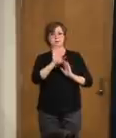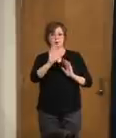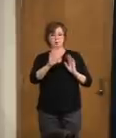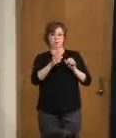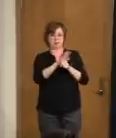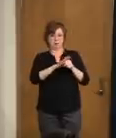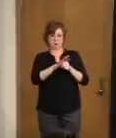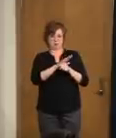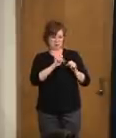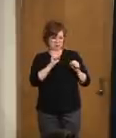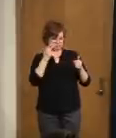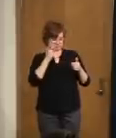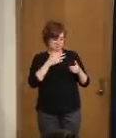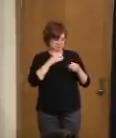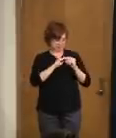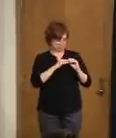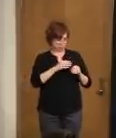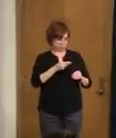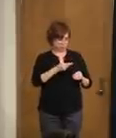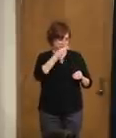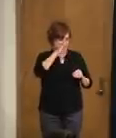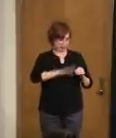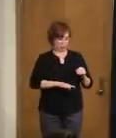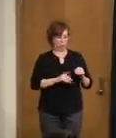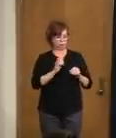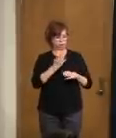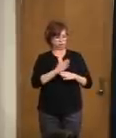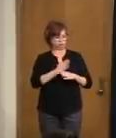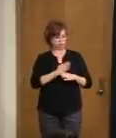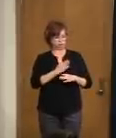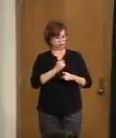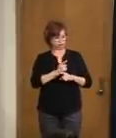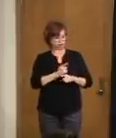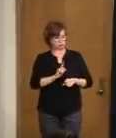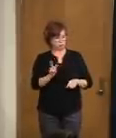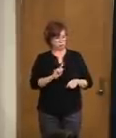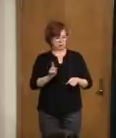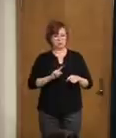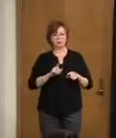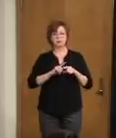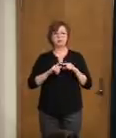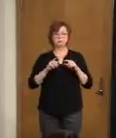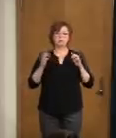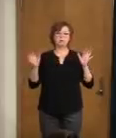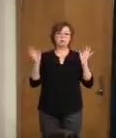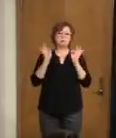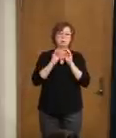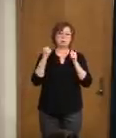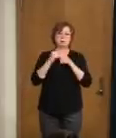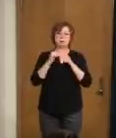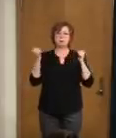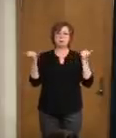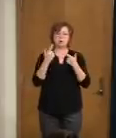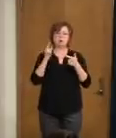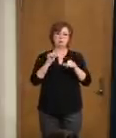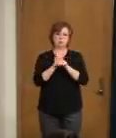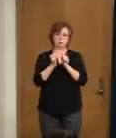same precautions. Case numbers can go up very quickly, but if you all take the right measures, they can also come down very quickly.